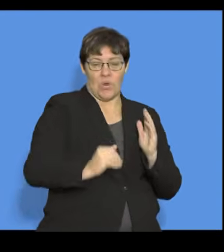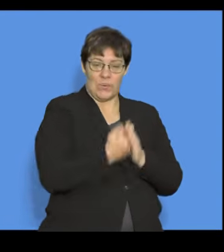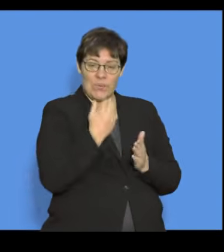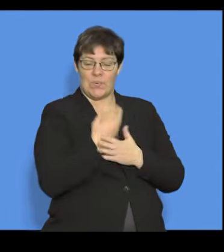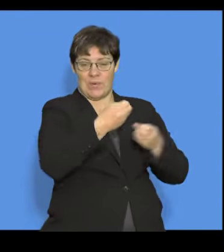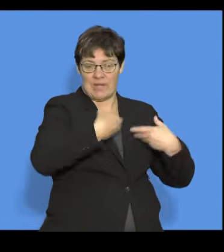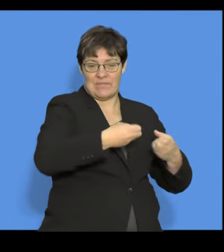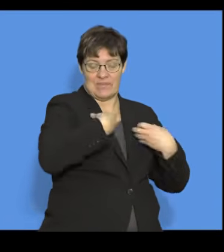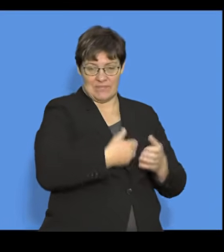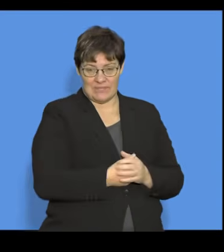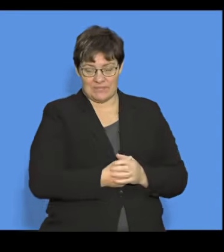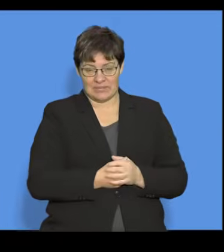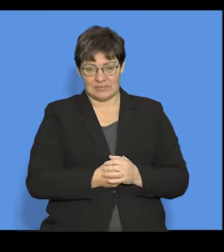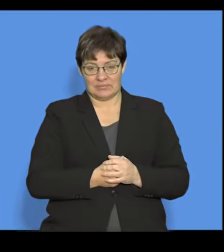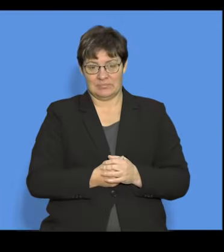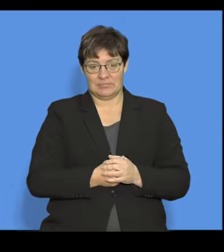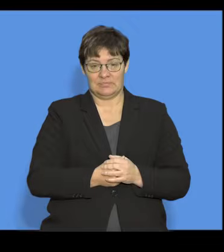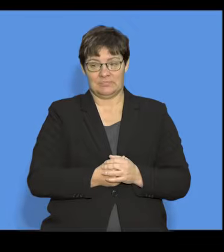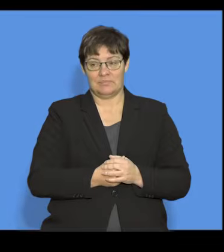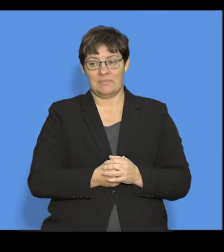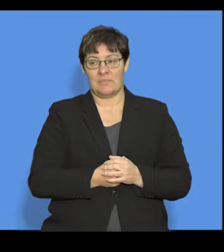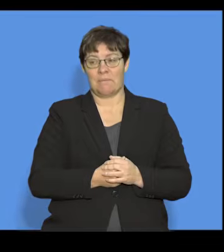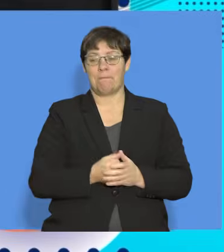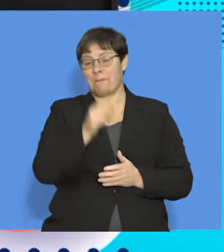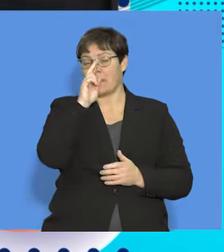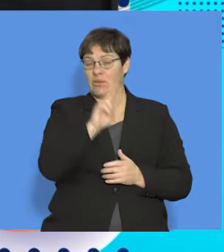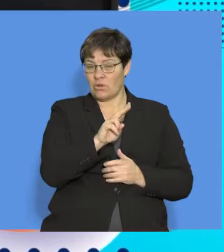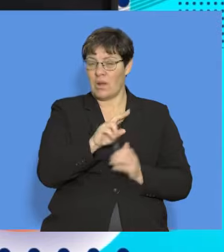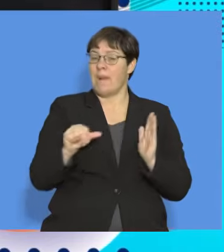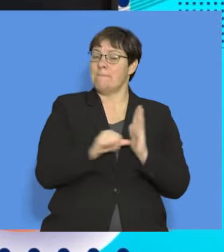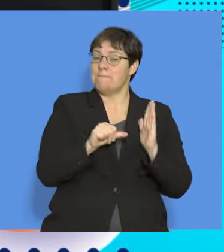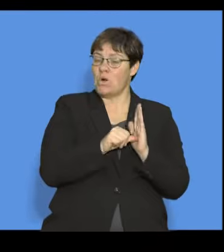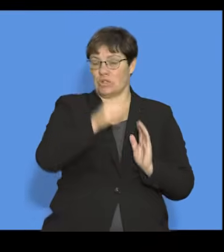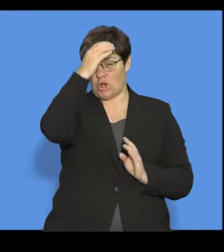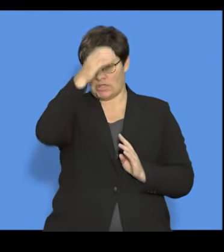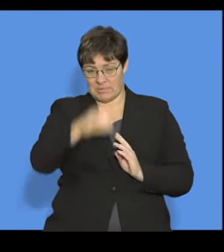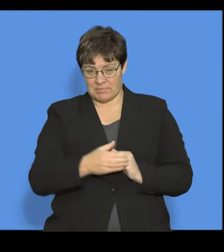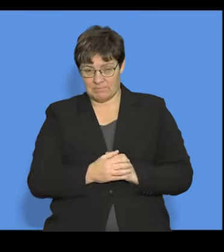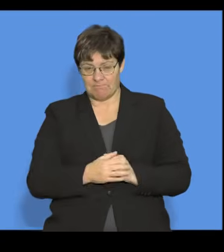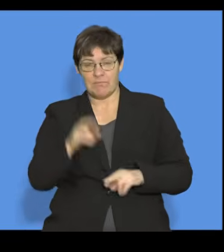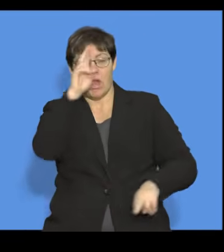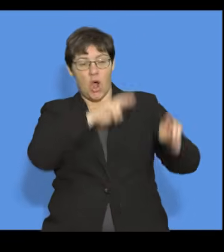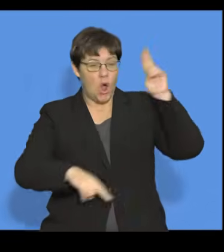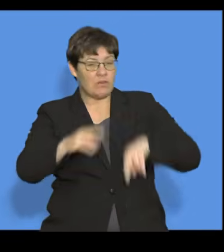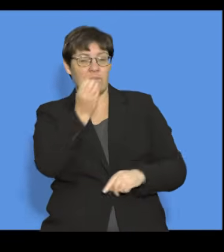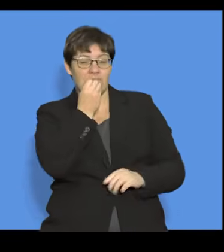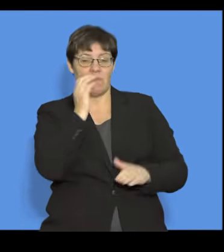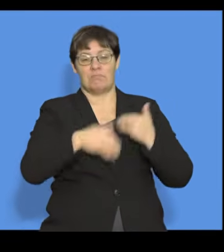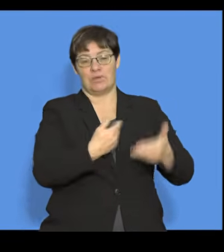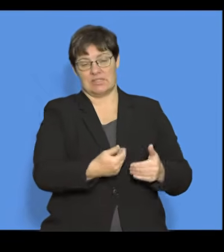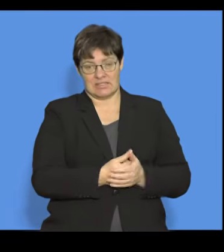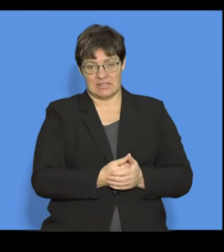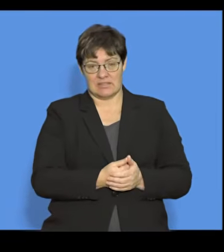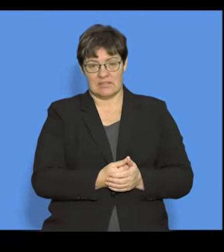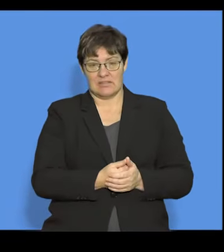energy supplied to it. So guys, we've looked at the core concepts. We've looked at an overview of the